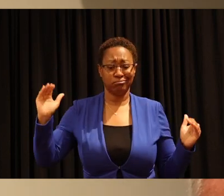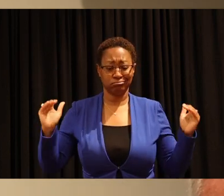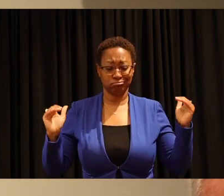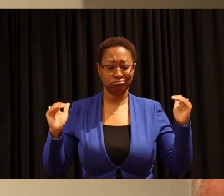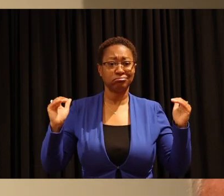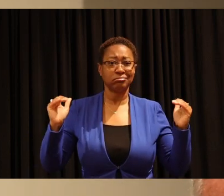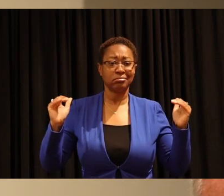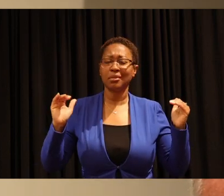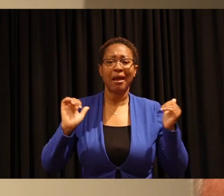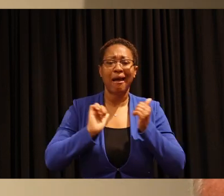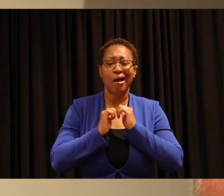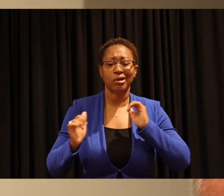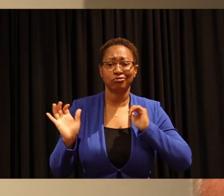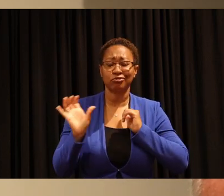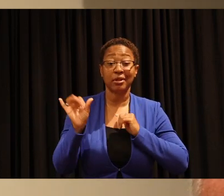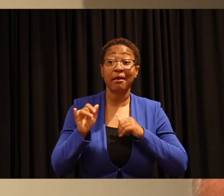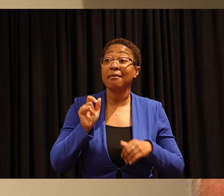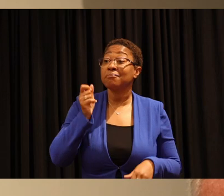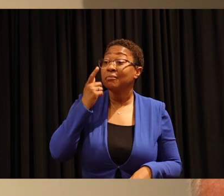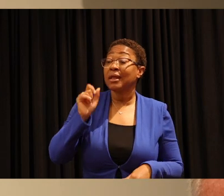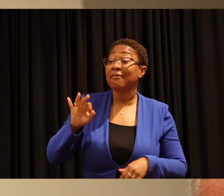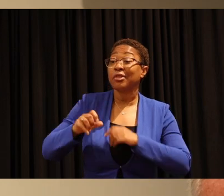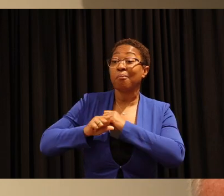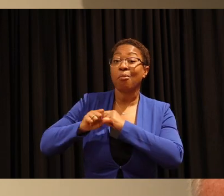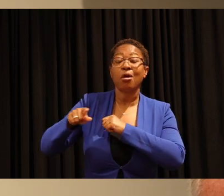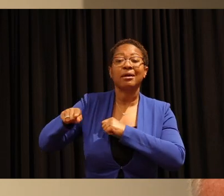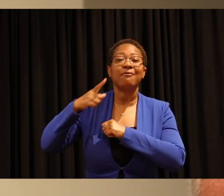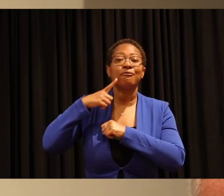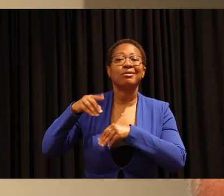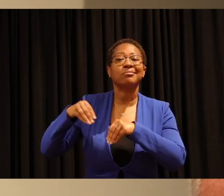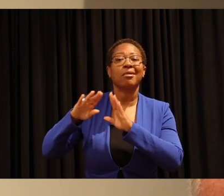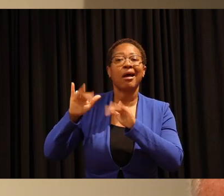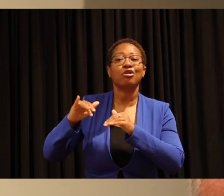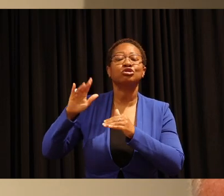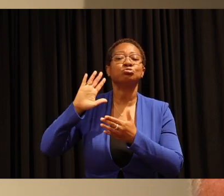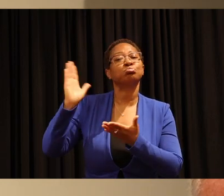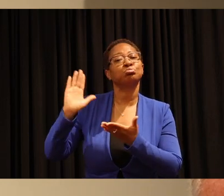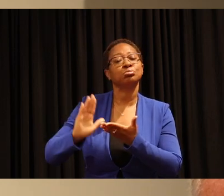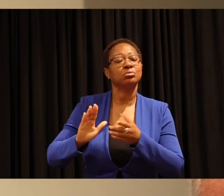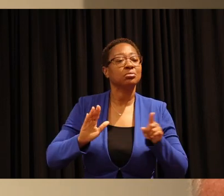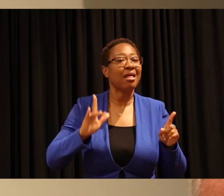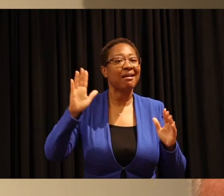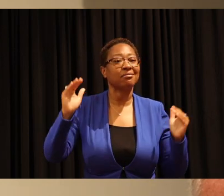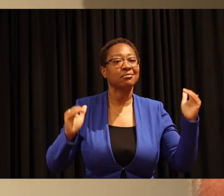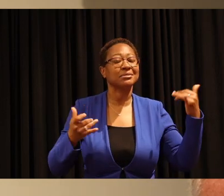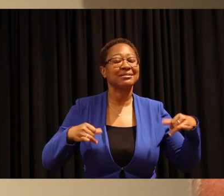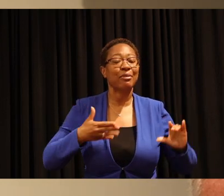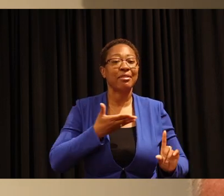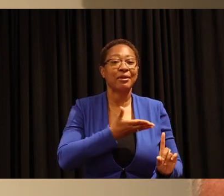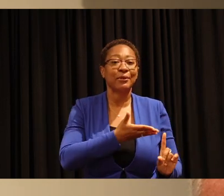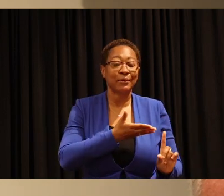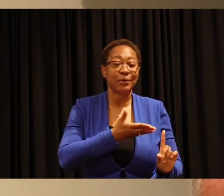gap? And even if the market cools, for example, that gap is still gonna be there for many